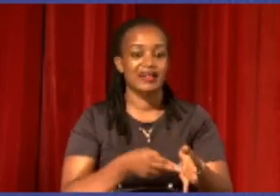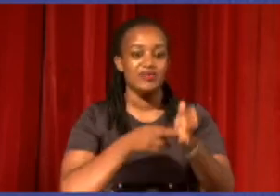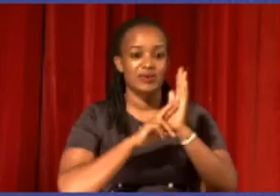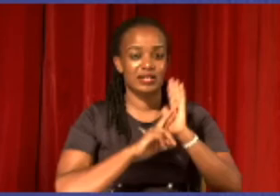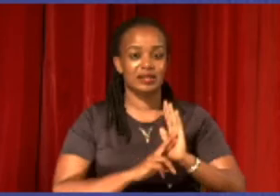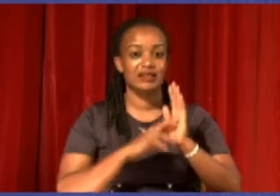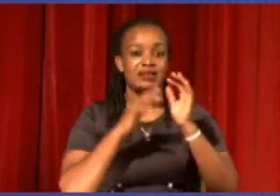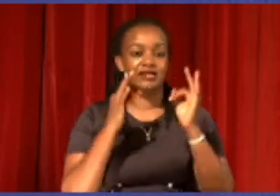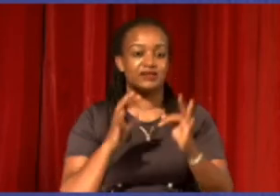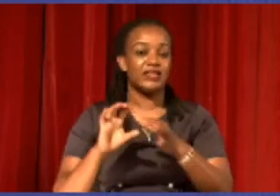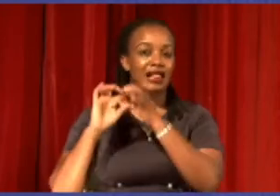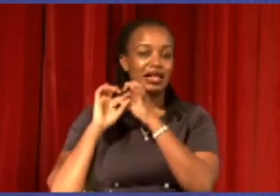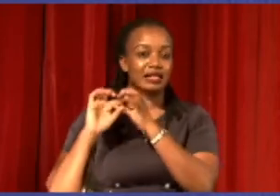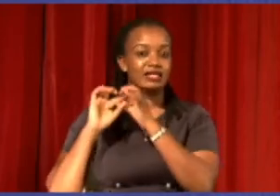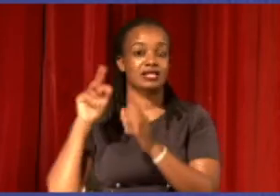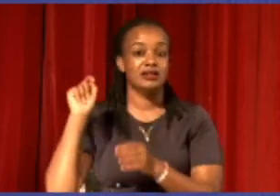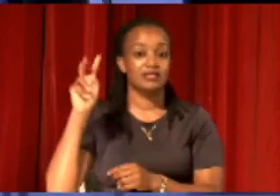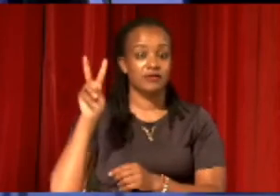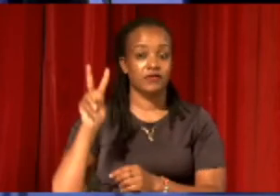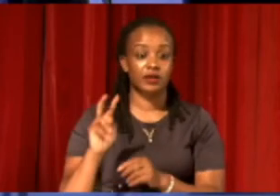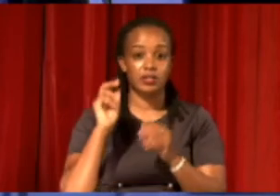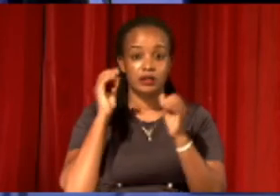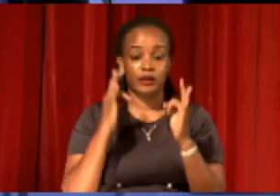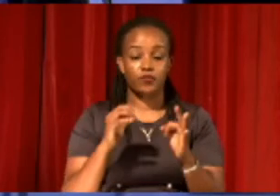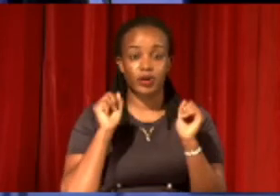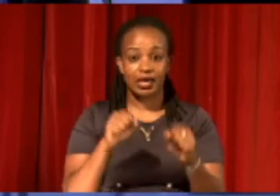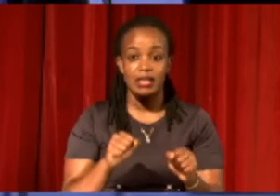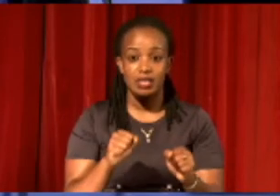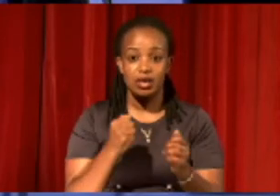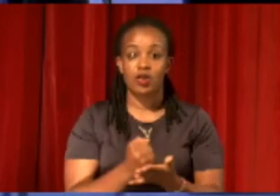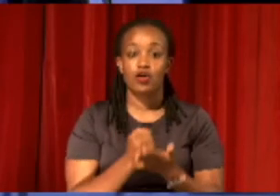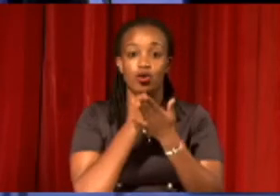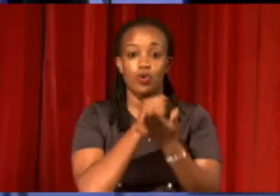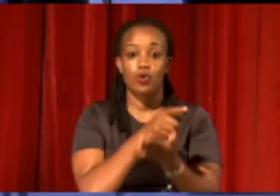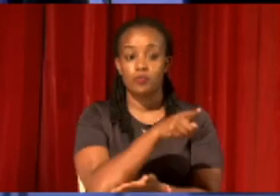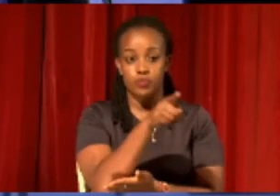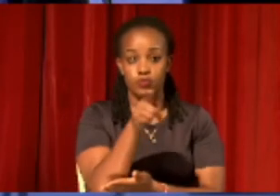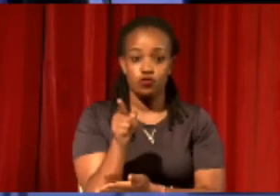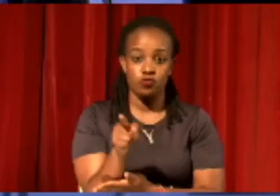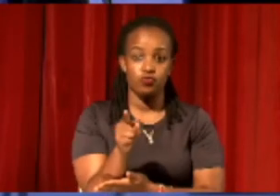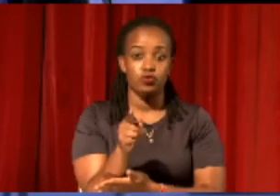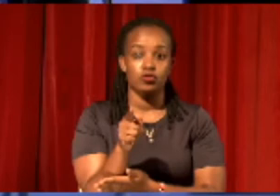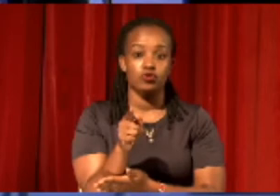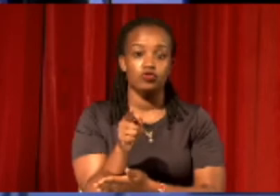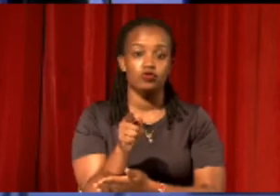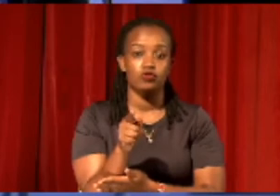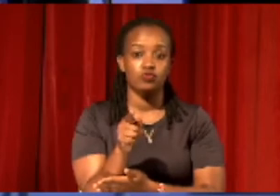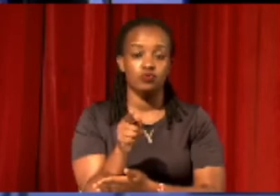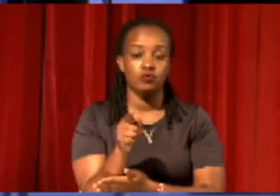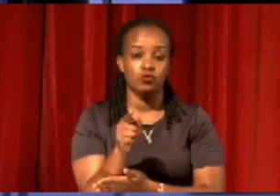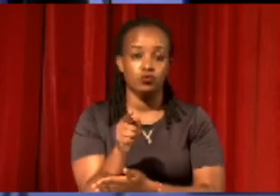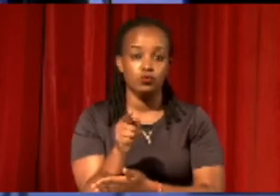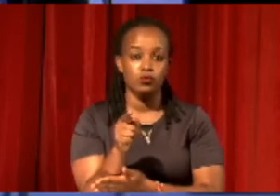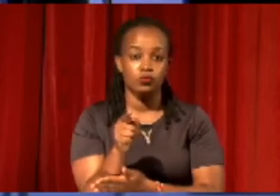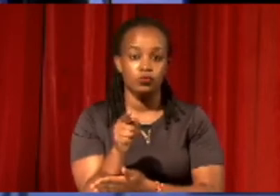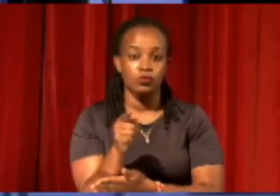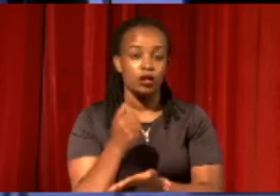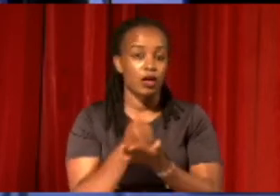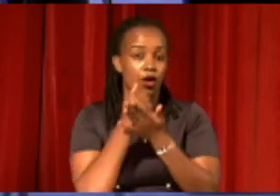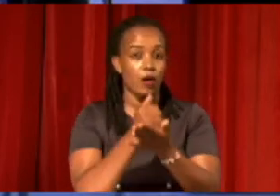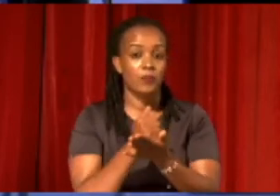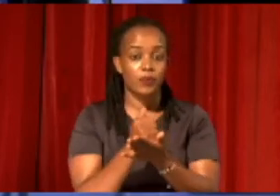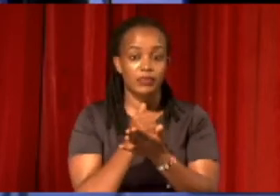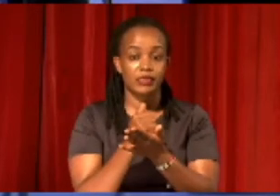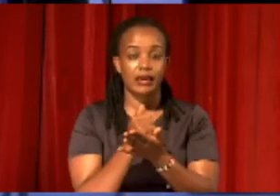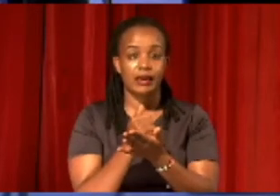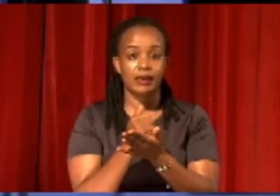can assist you to also get in touch with offline musicians who are maybe not tech savvy, who have no access to digital